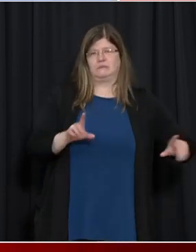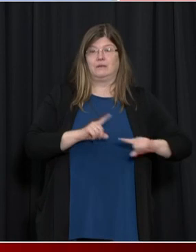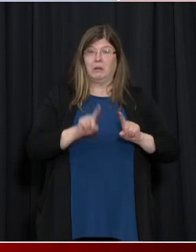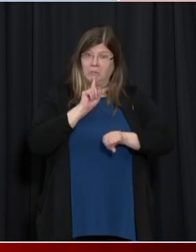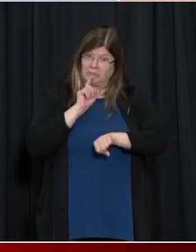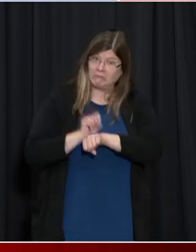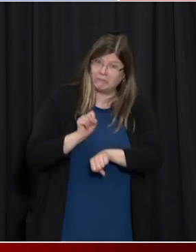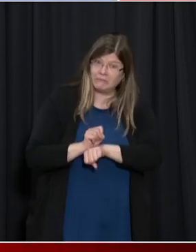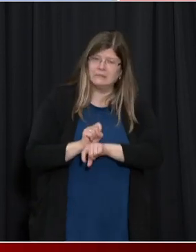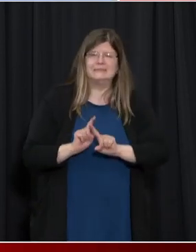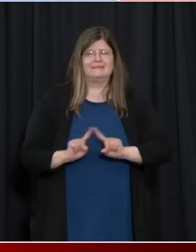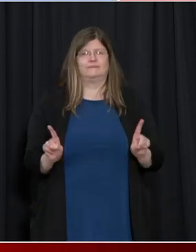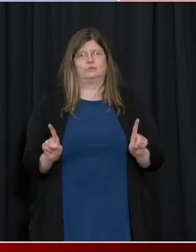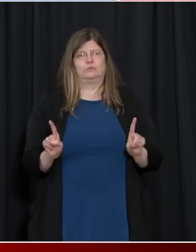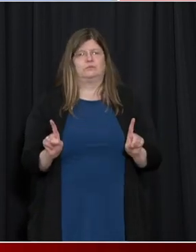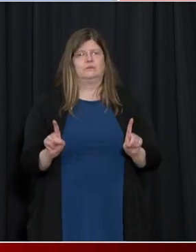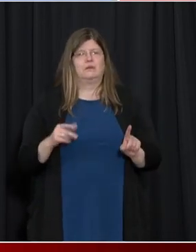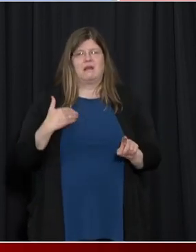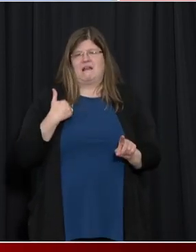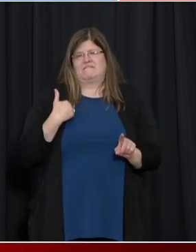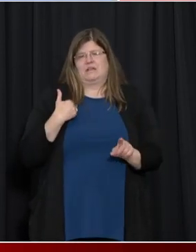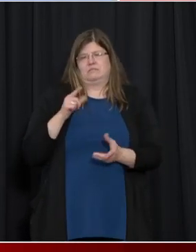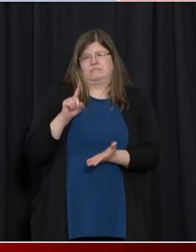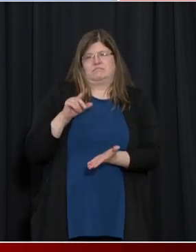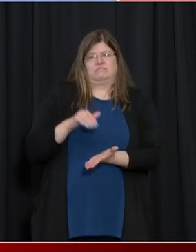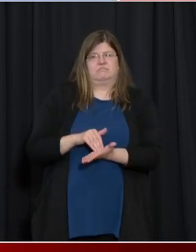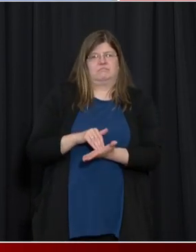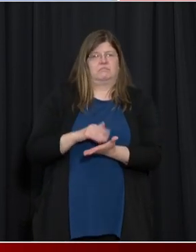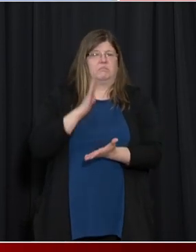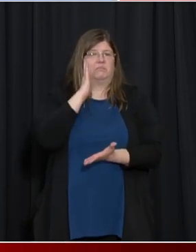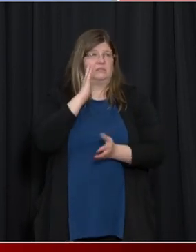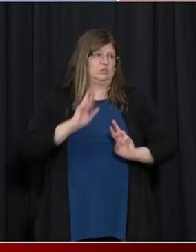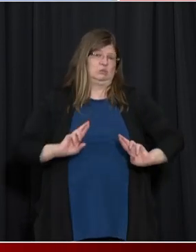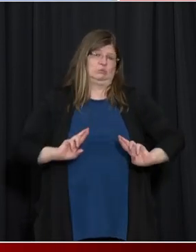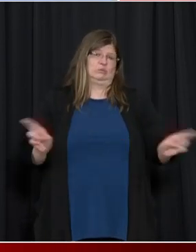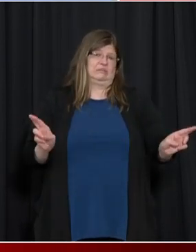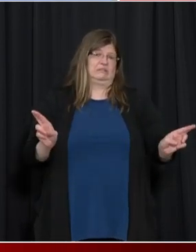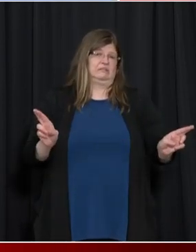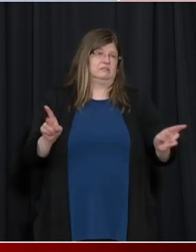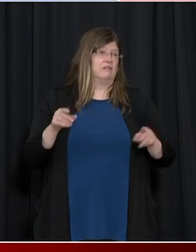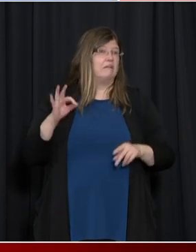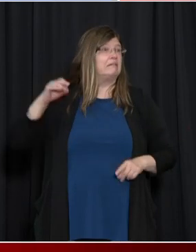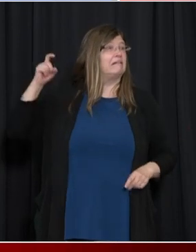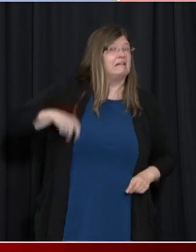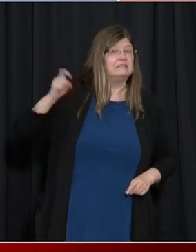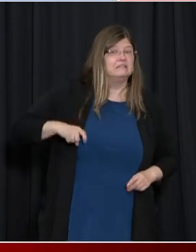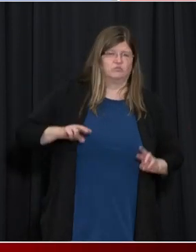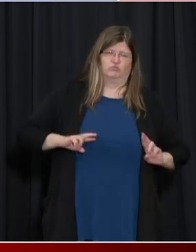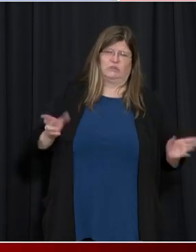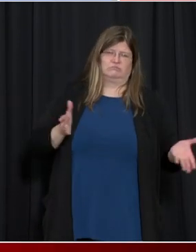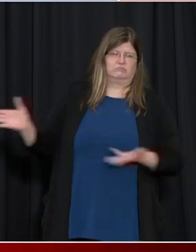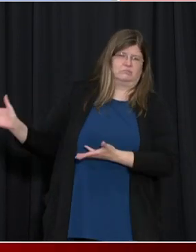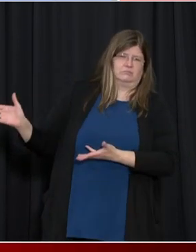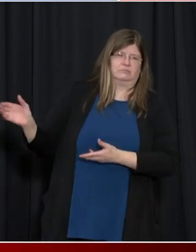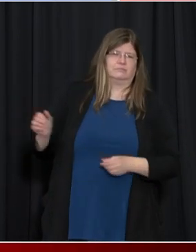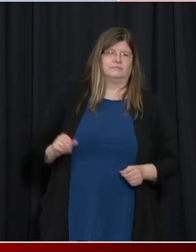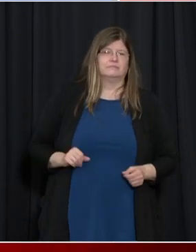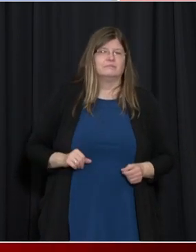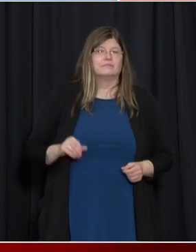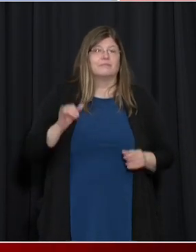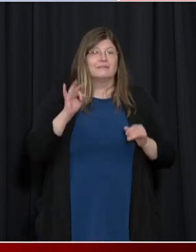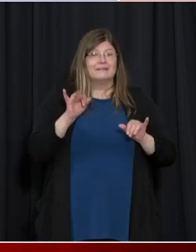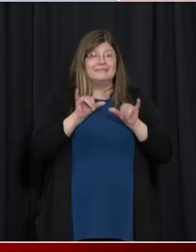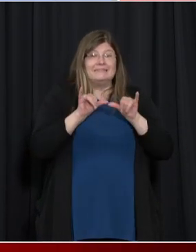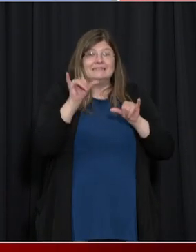that have been built within the hospital system that we would still have to be able to take care of people within hospitals, which is